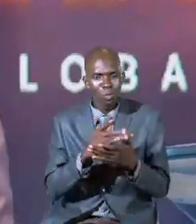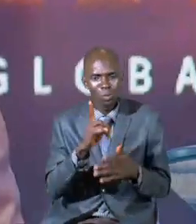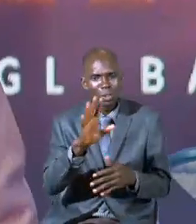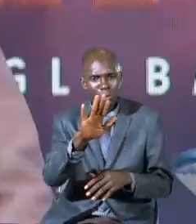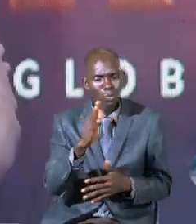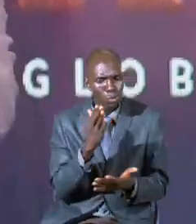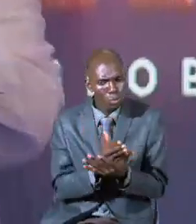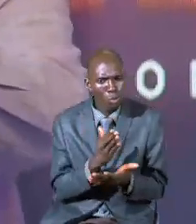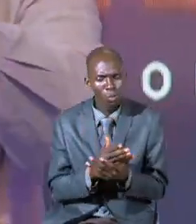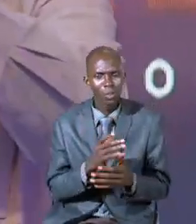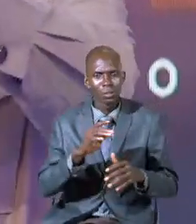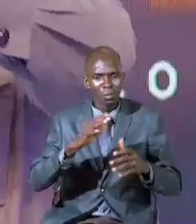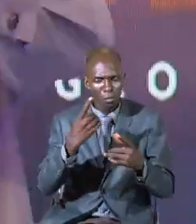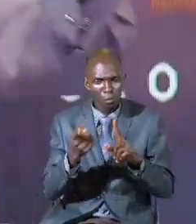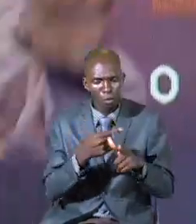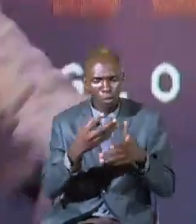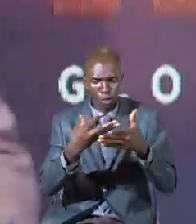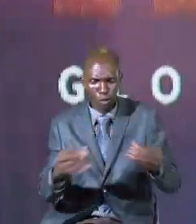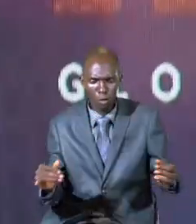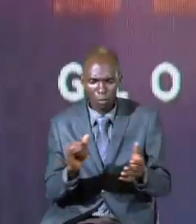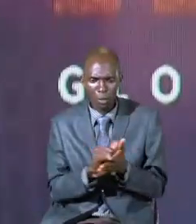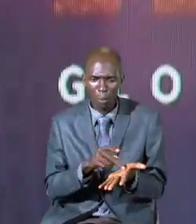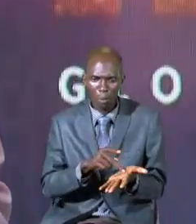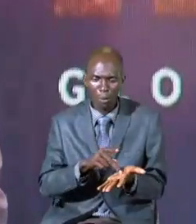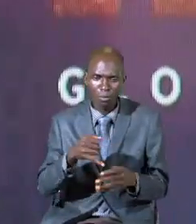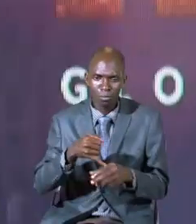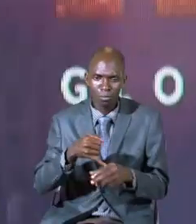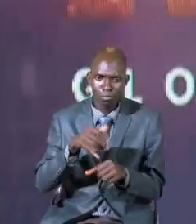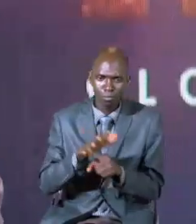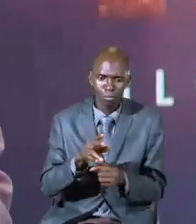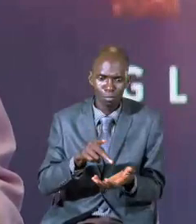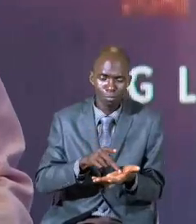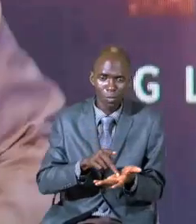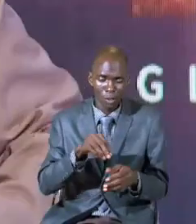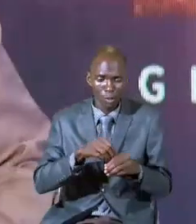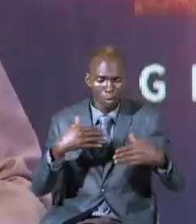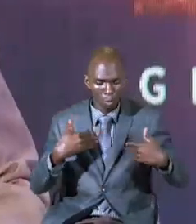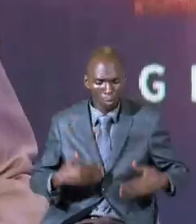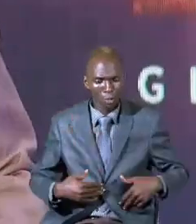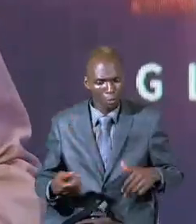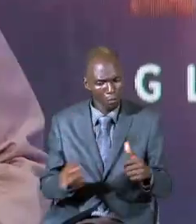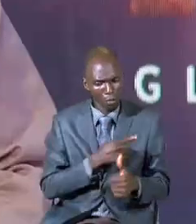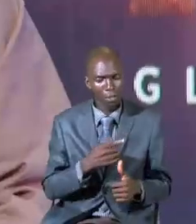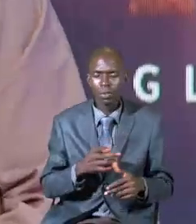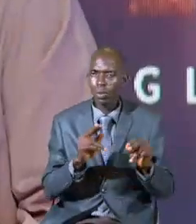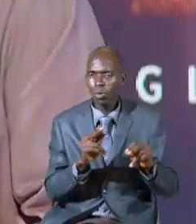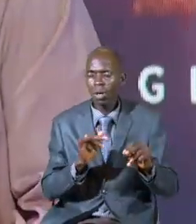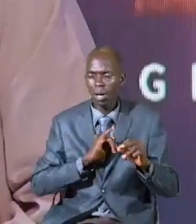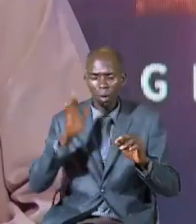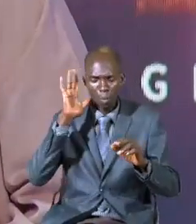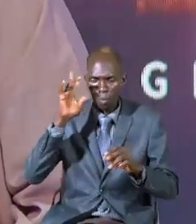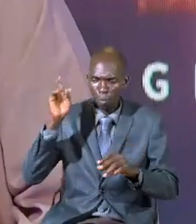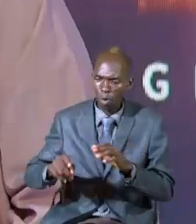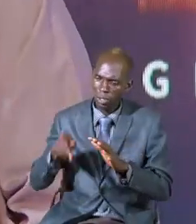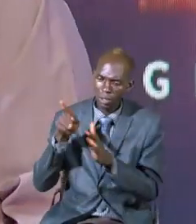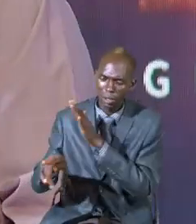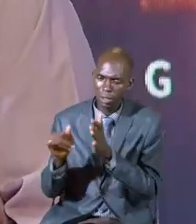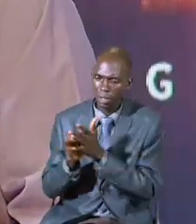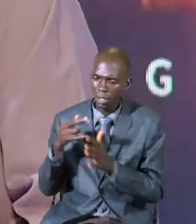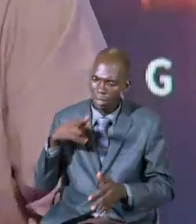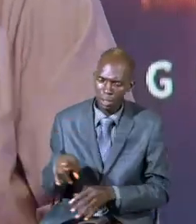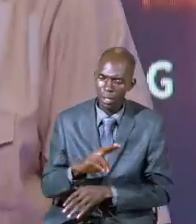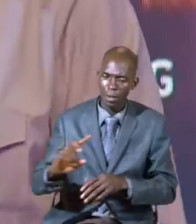kill that snake. When you concentrate your life on killing that snake, and you're not taking care of the poison